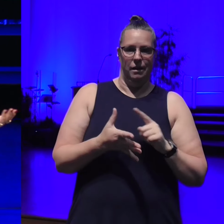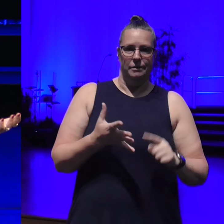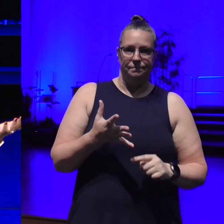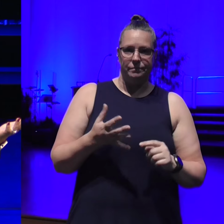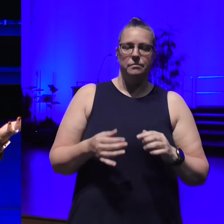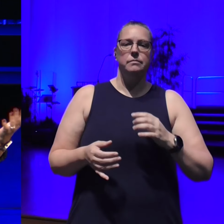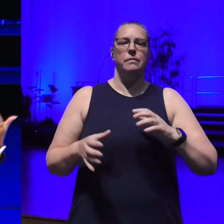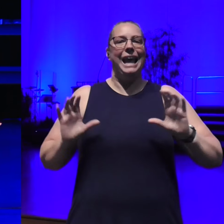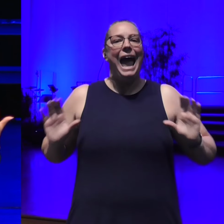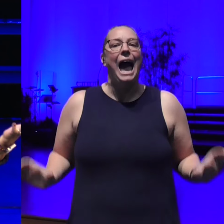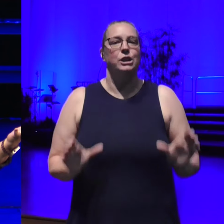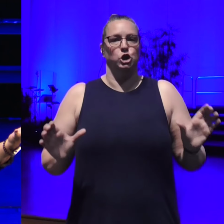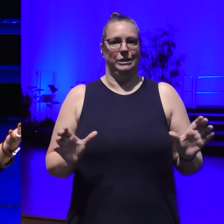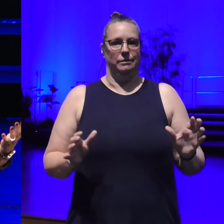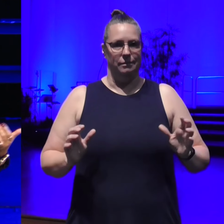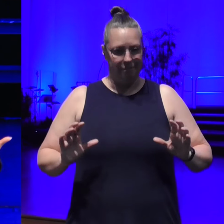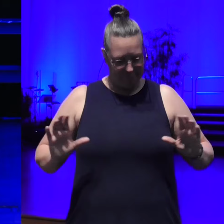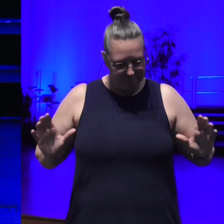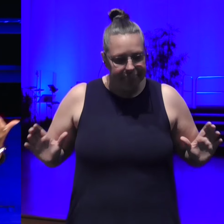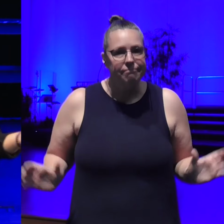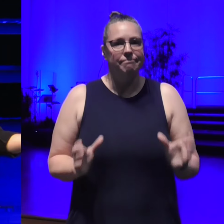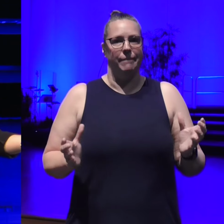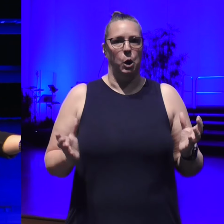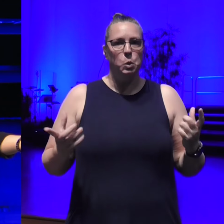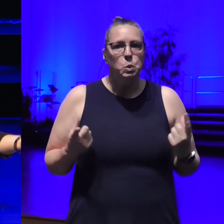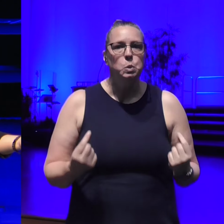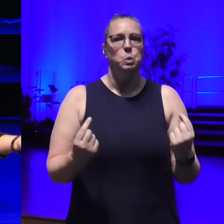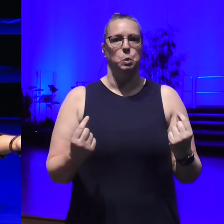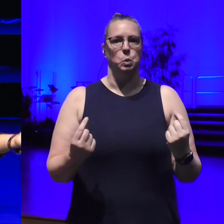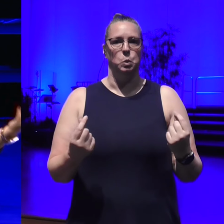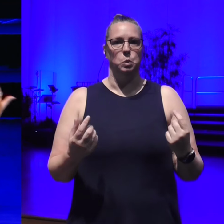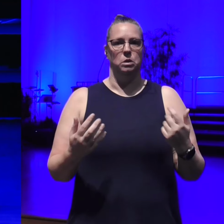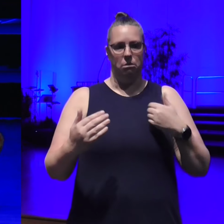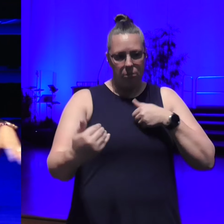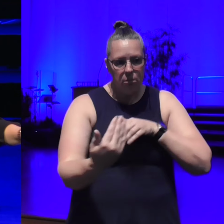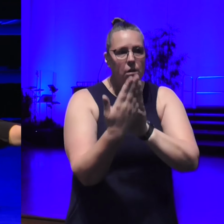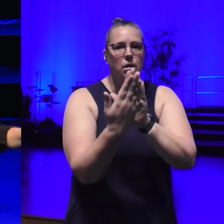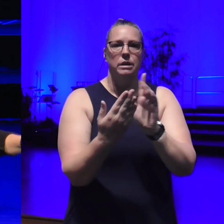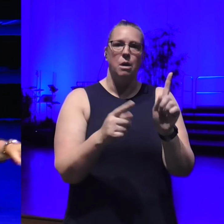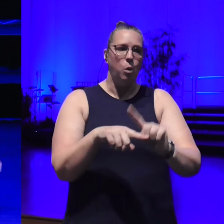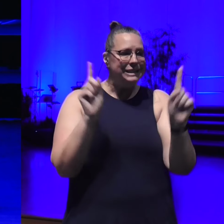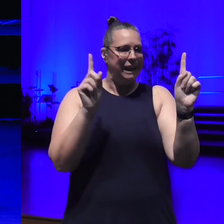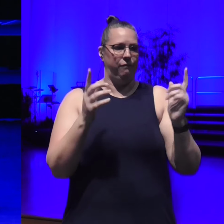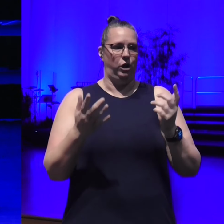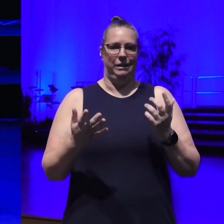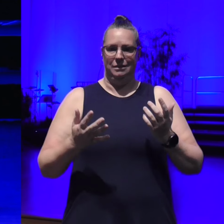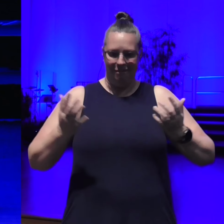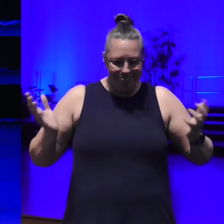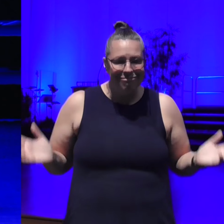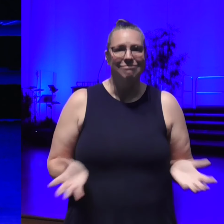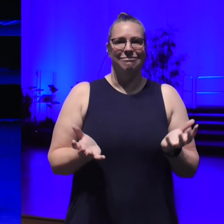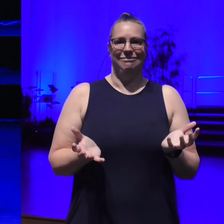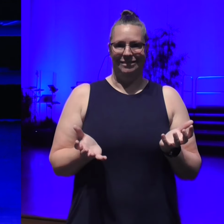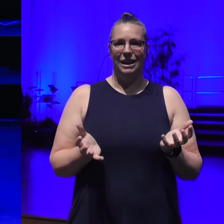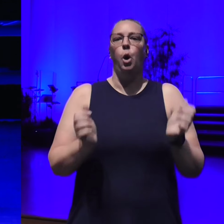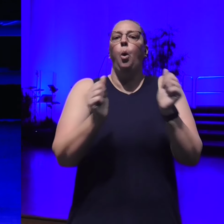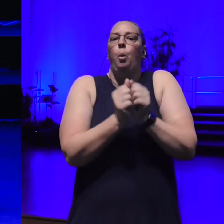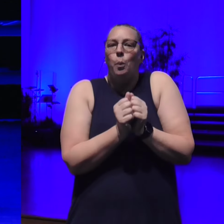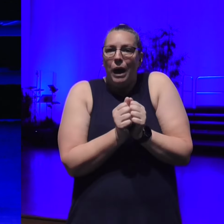taking action, doing something, encountering someone differently because I've been transformed by being with